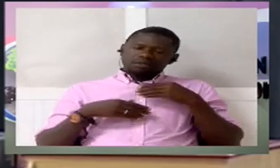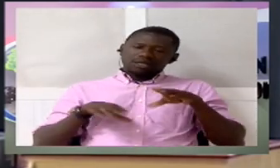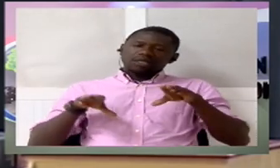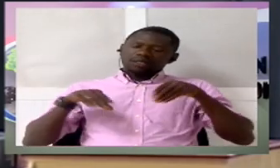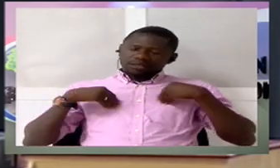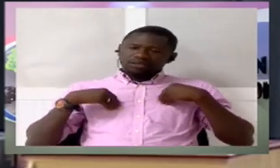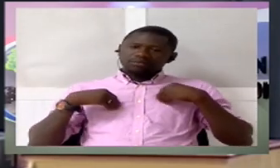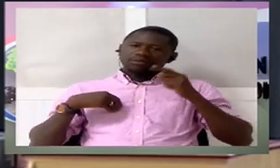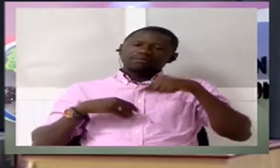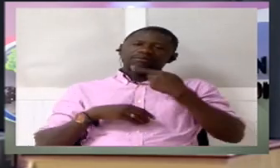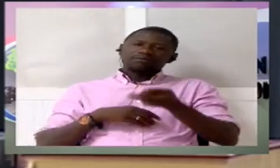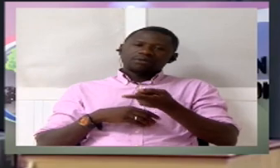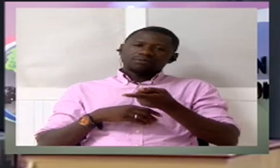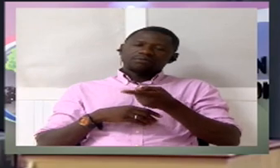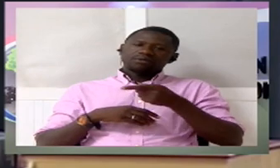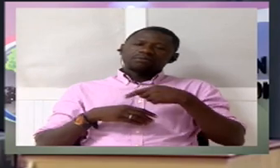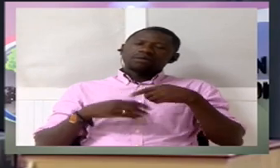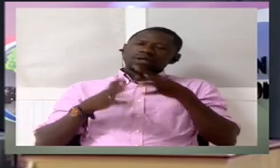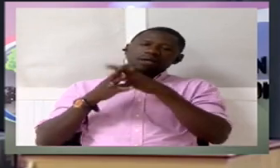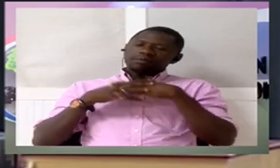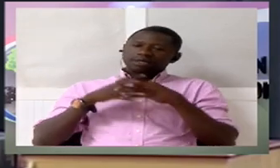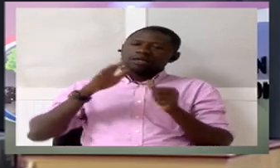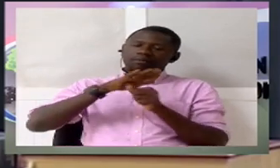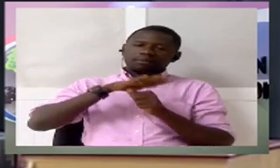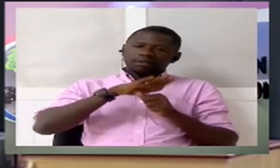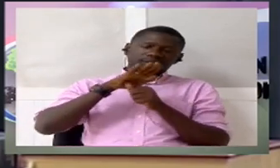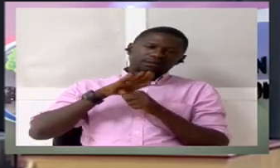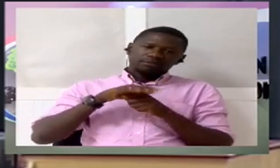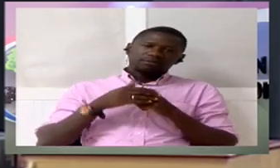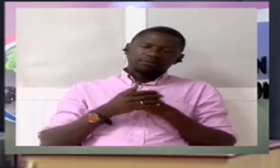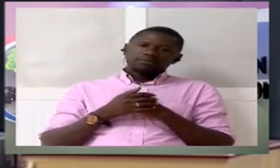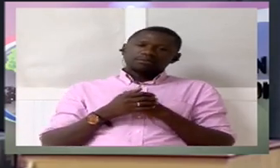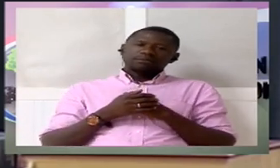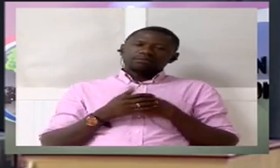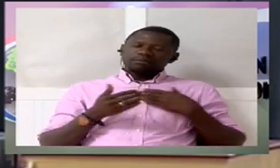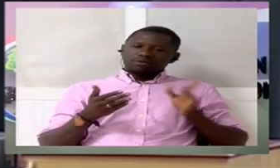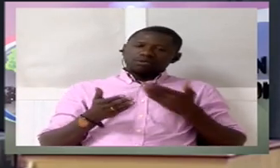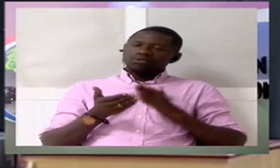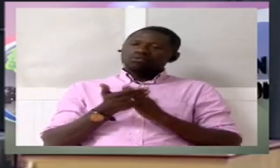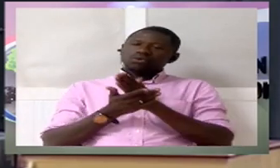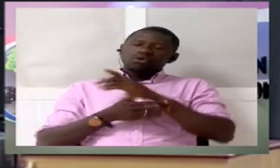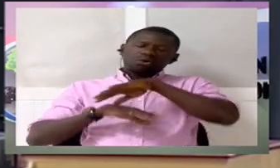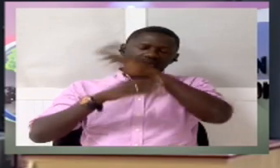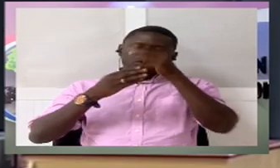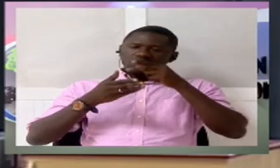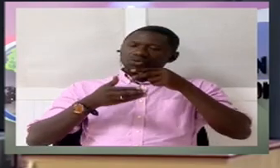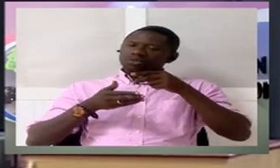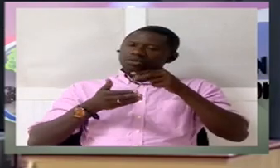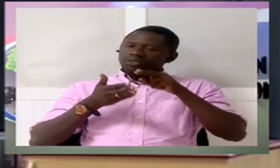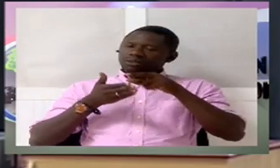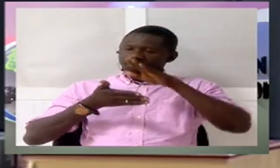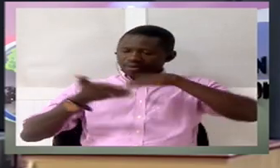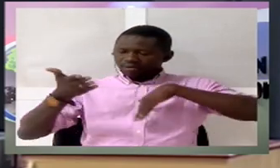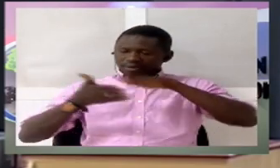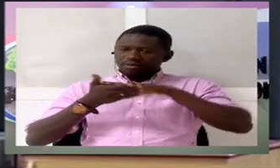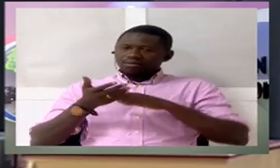soto. I got an acceptance. America. In America. That through all the procedures. I went through all of the procedures. But